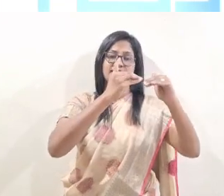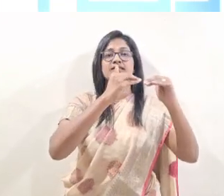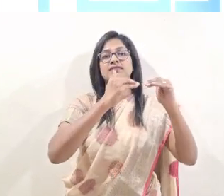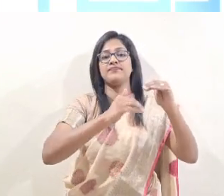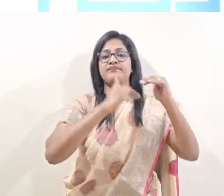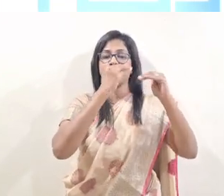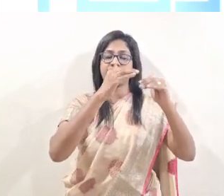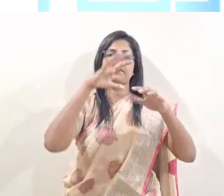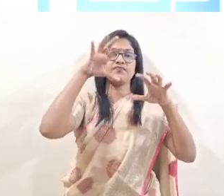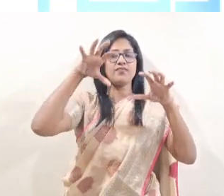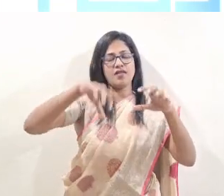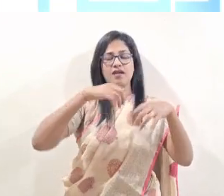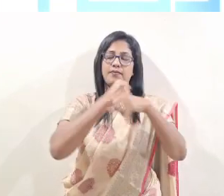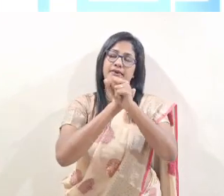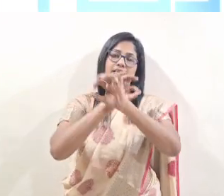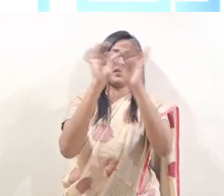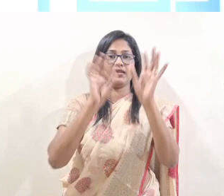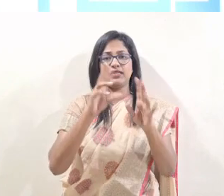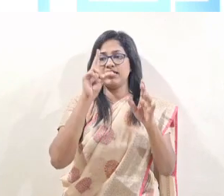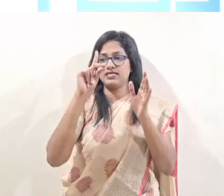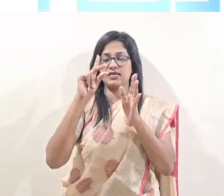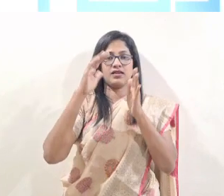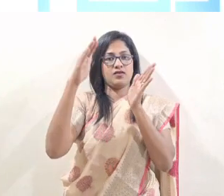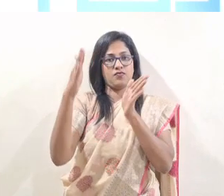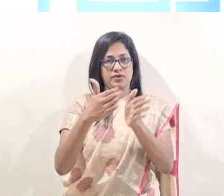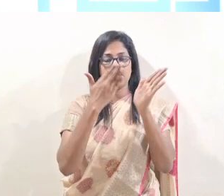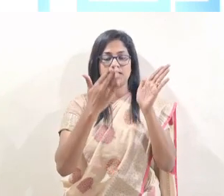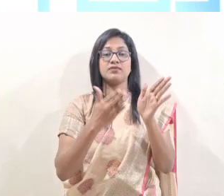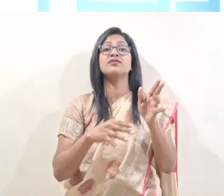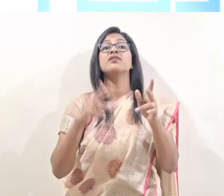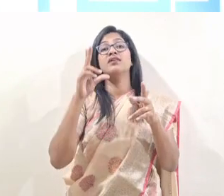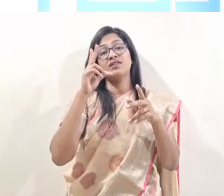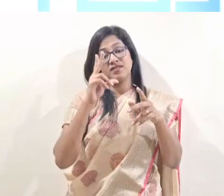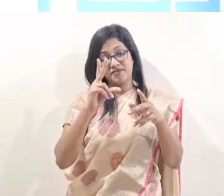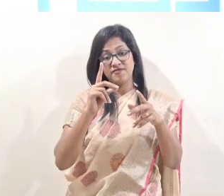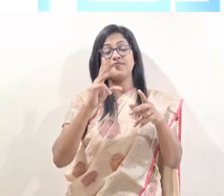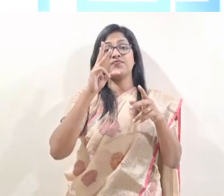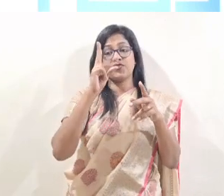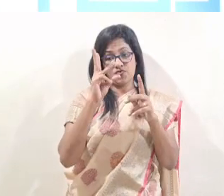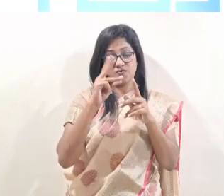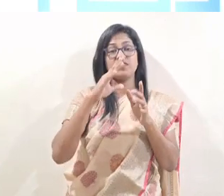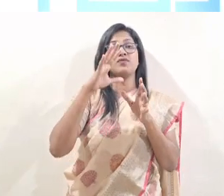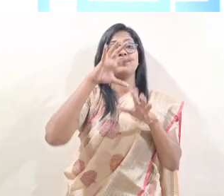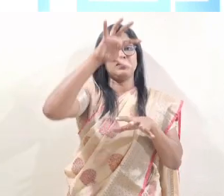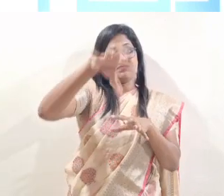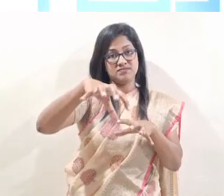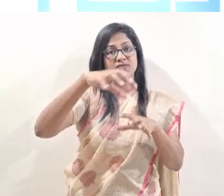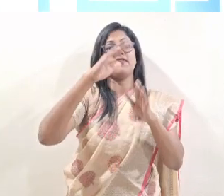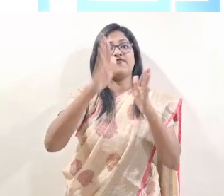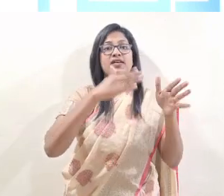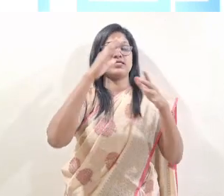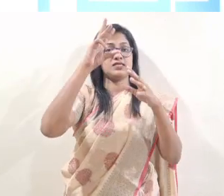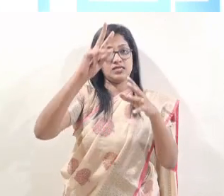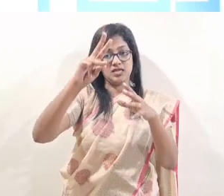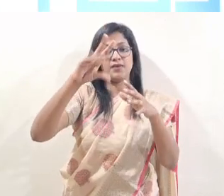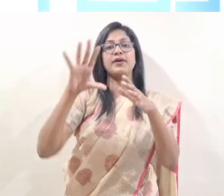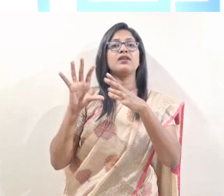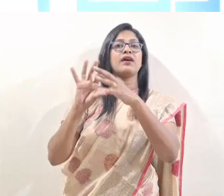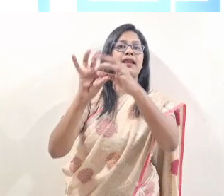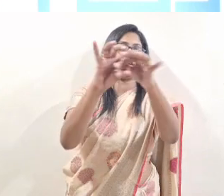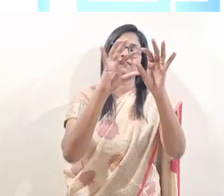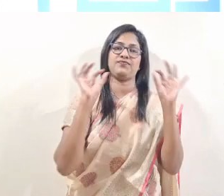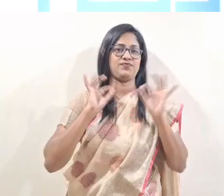here in phase 2, and we built another one in phase 3, but they were not connected.